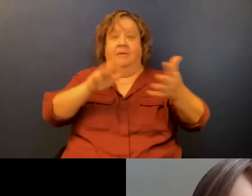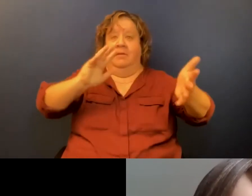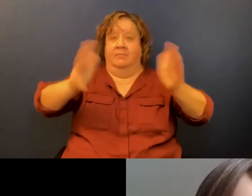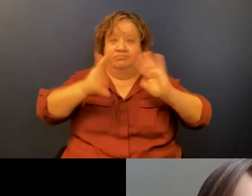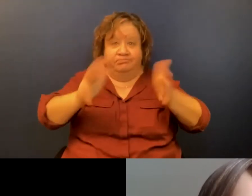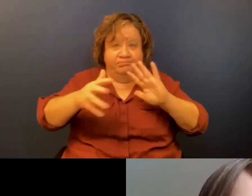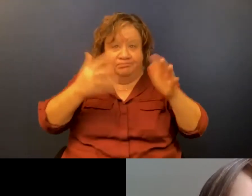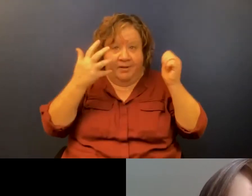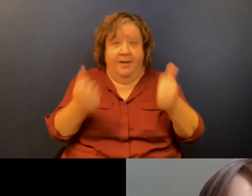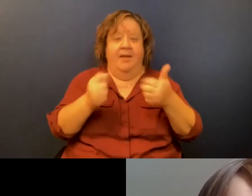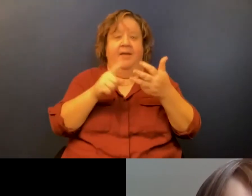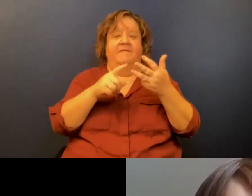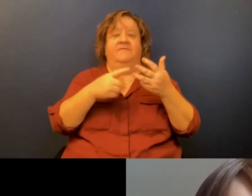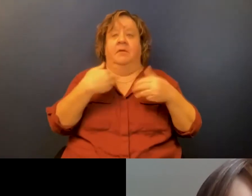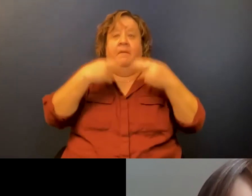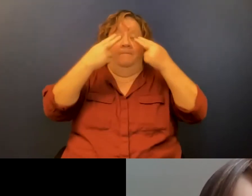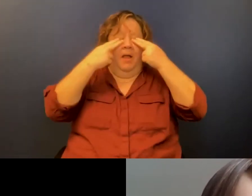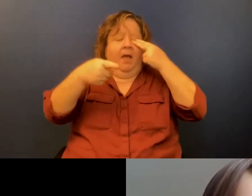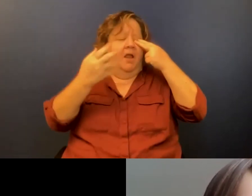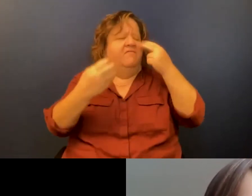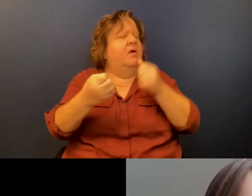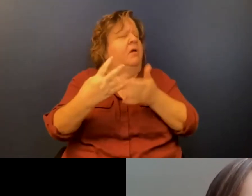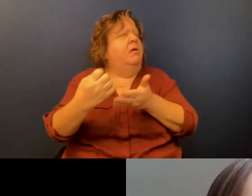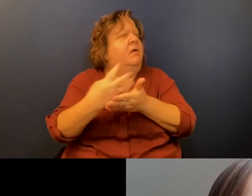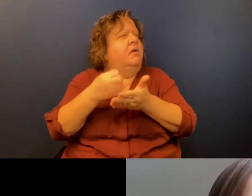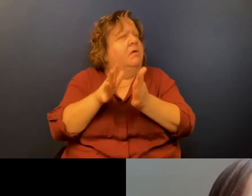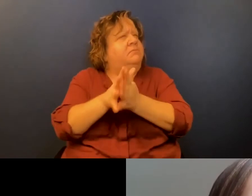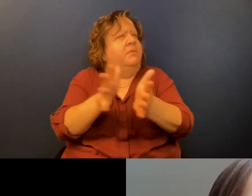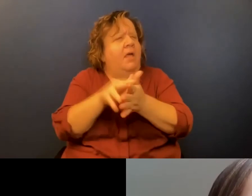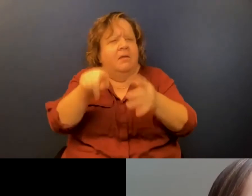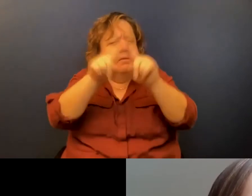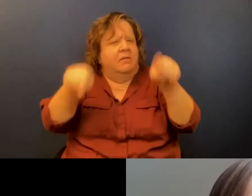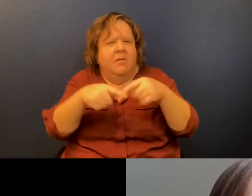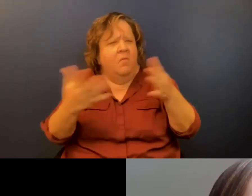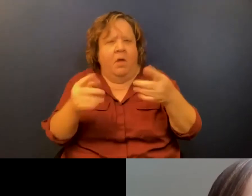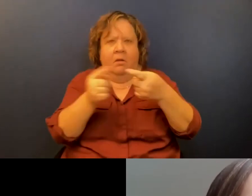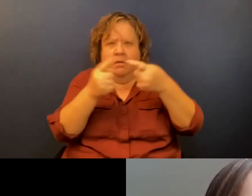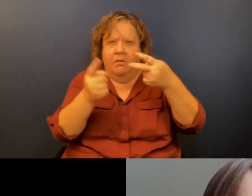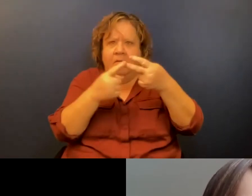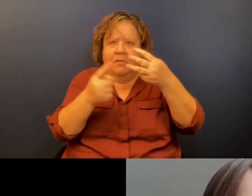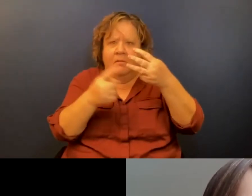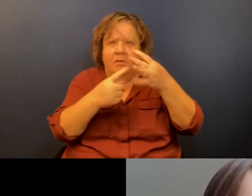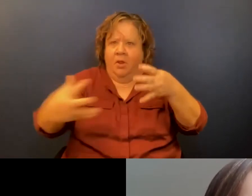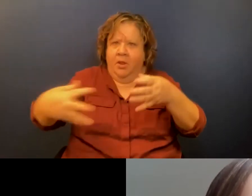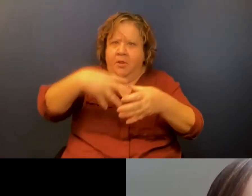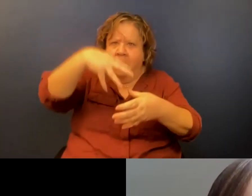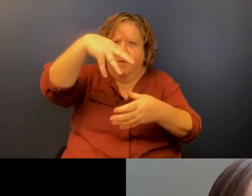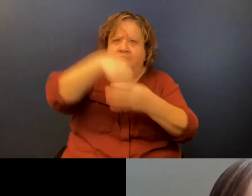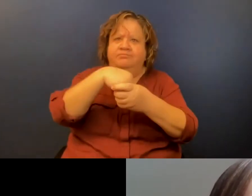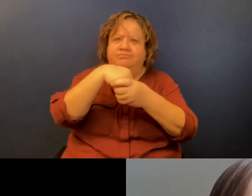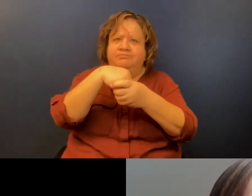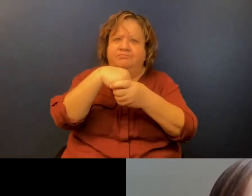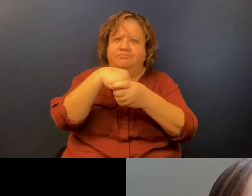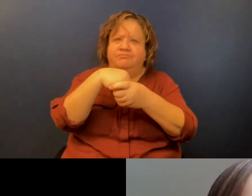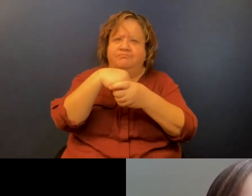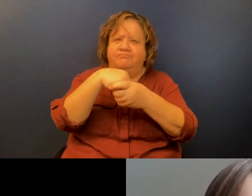access. All for Access is a repository. In other words, it's a library where accessibility elements are stored,